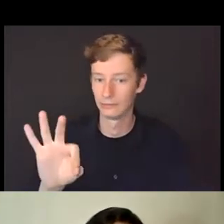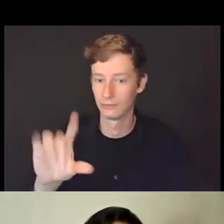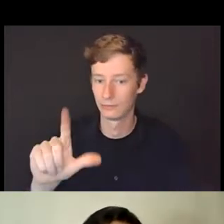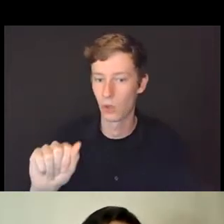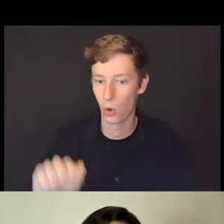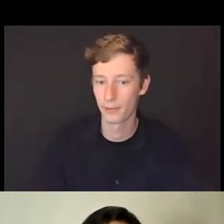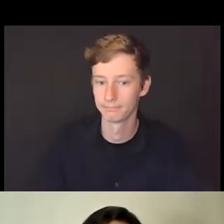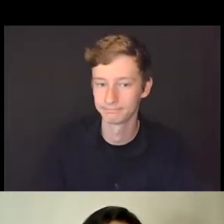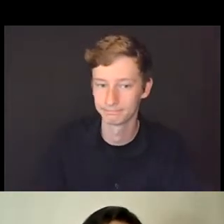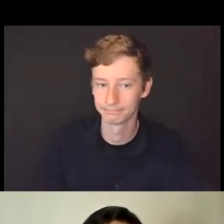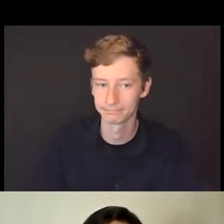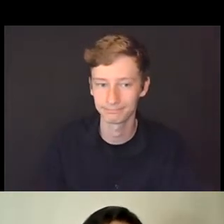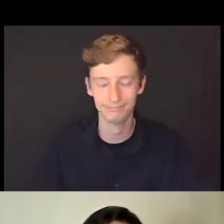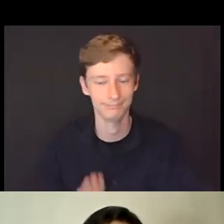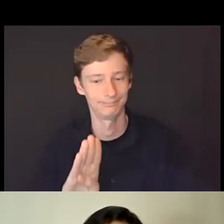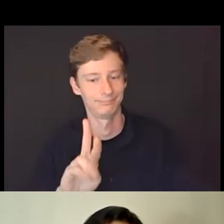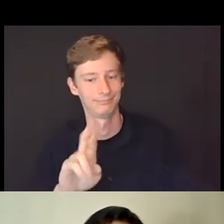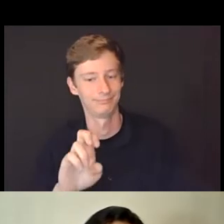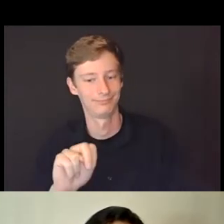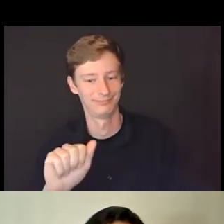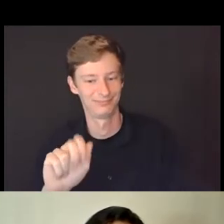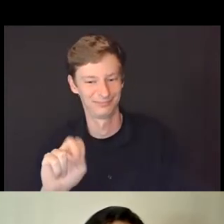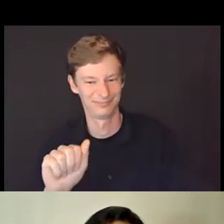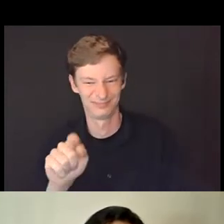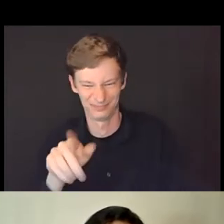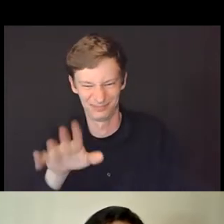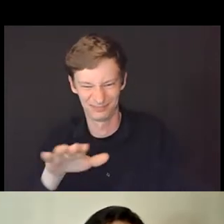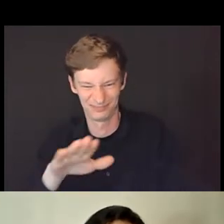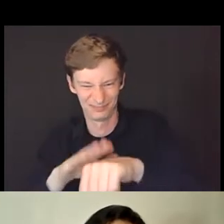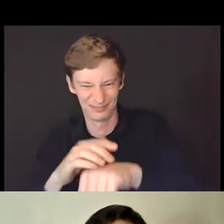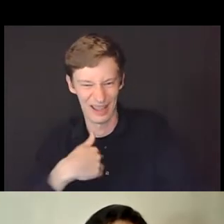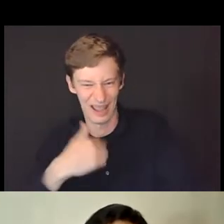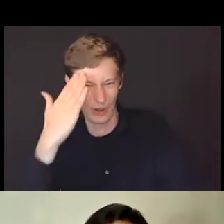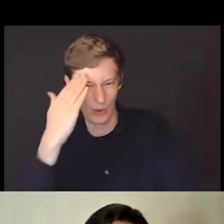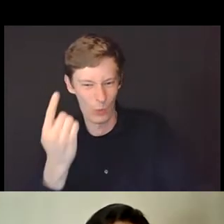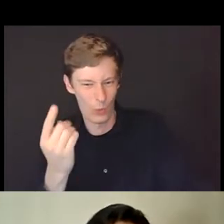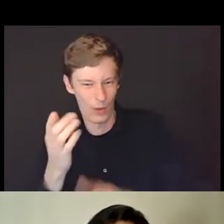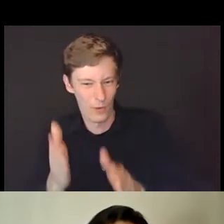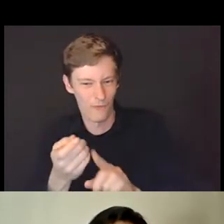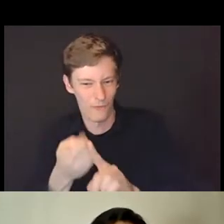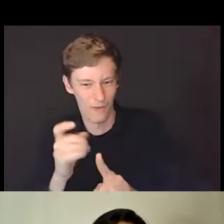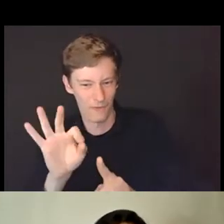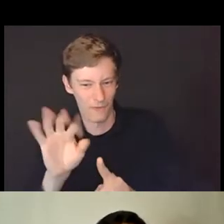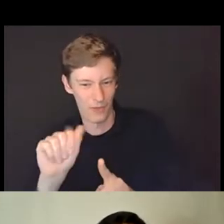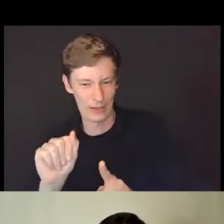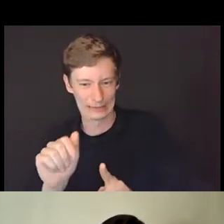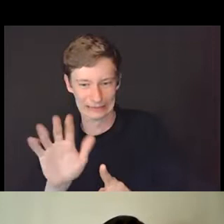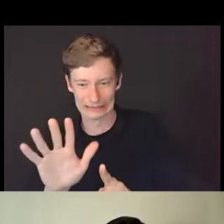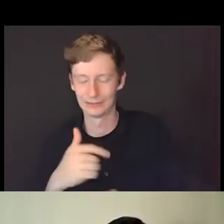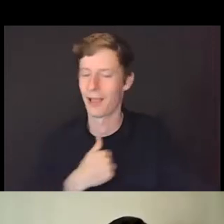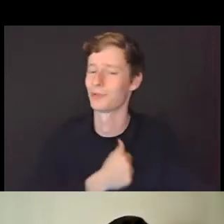No, I know at least one Floridian on this call right now, Senator Locke, who probably I'm sorry, Florida. I'm just